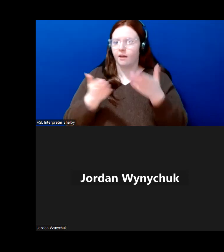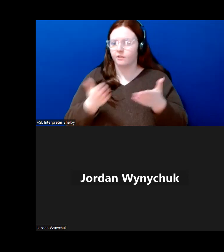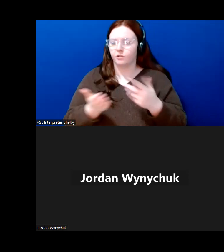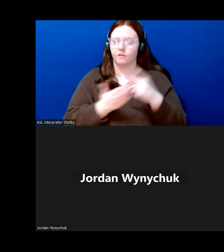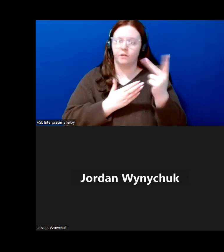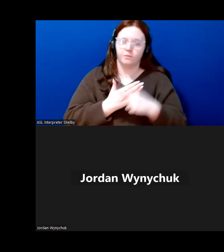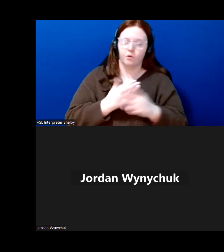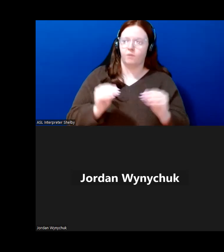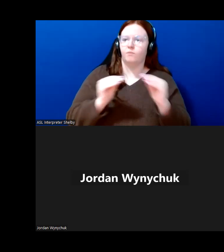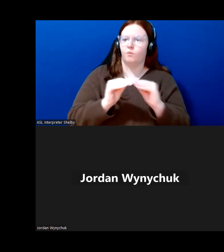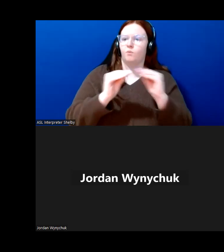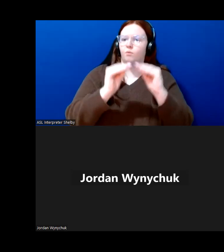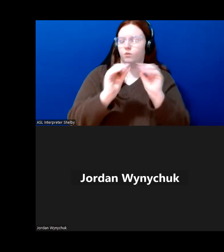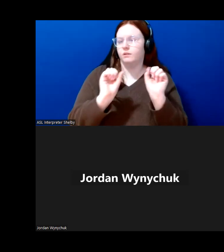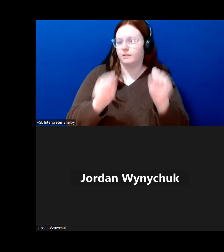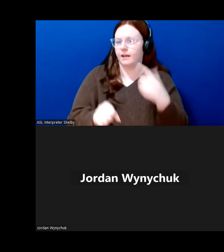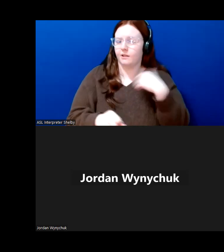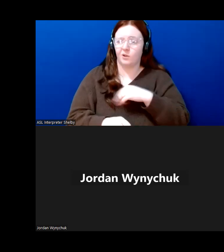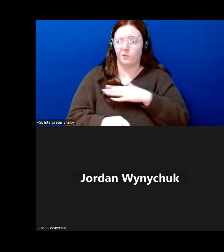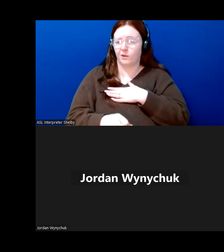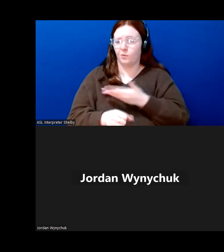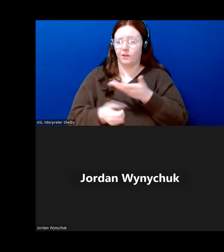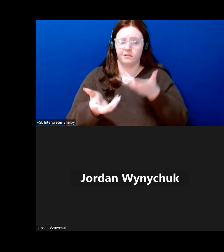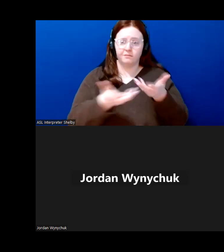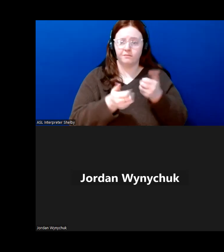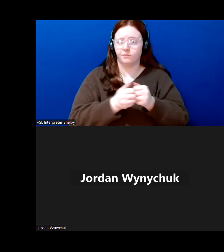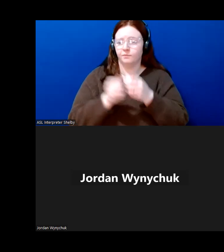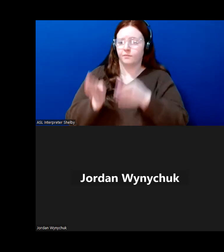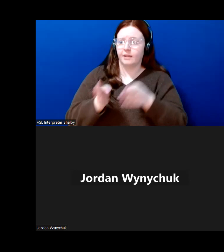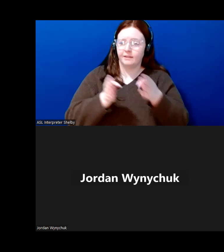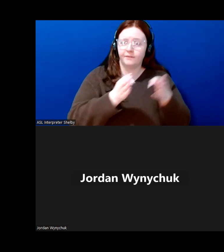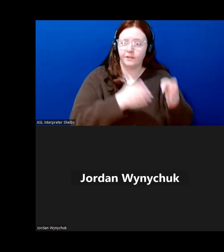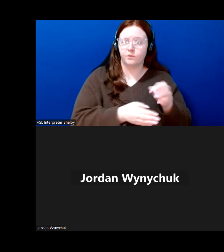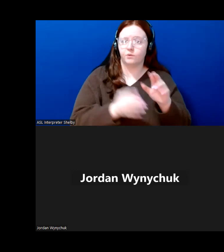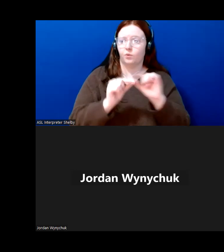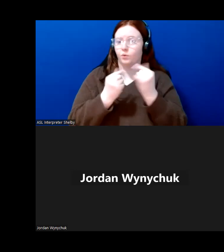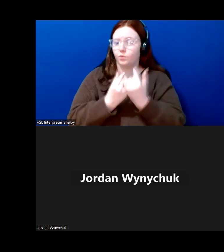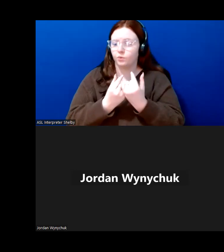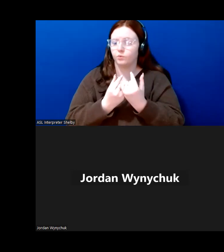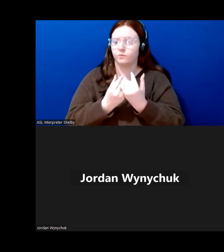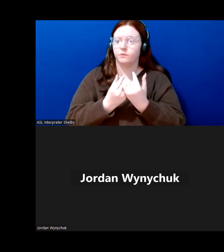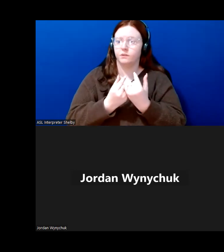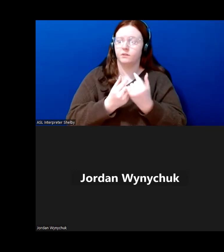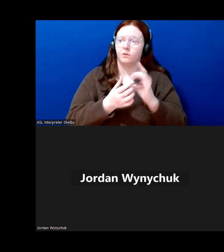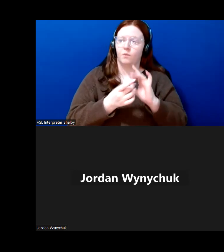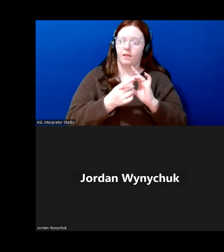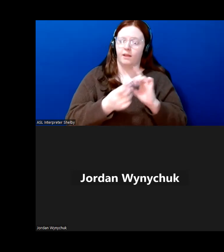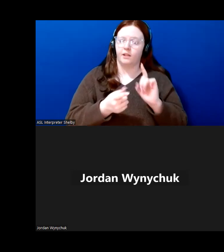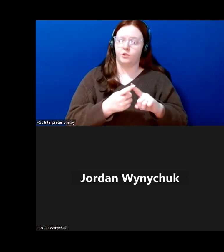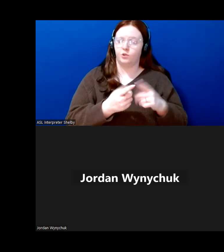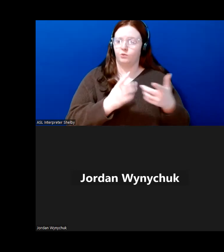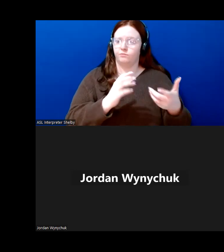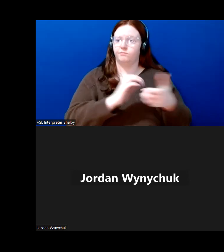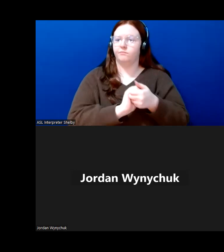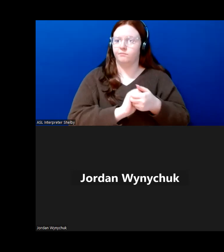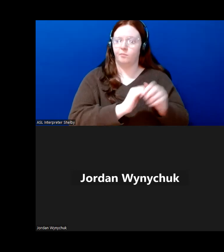always willing to talk to any individuals or groups in regards to partnerships. I